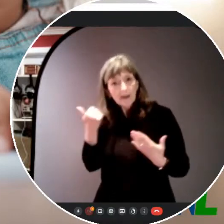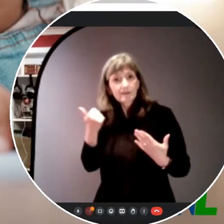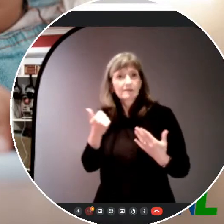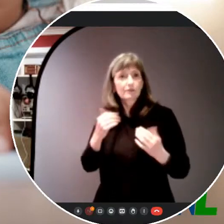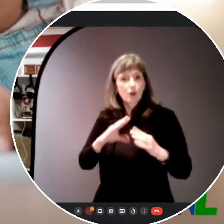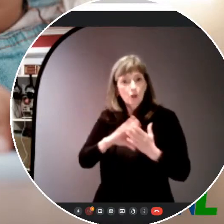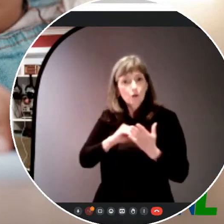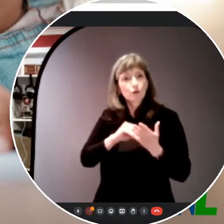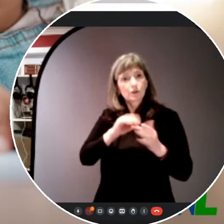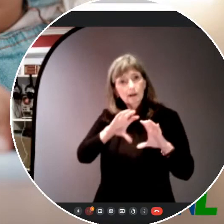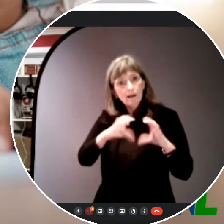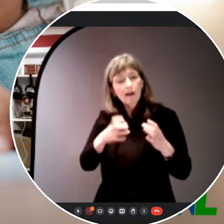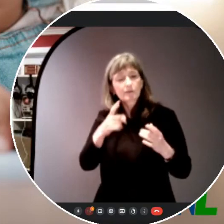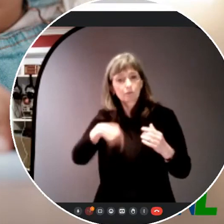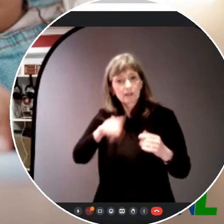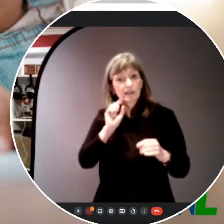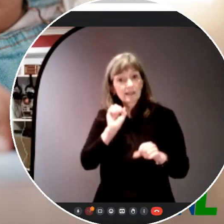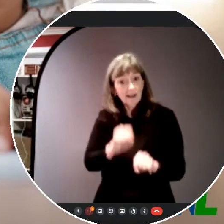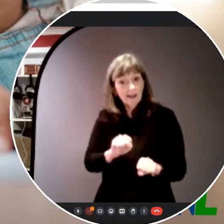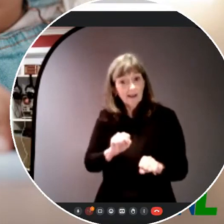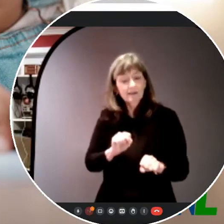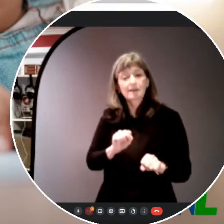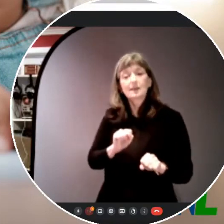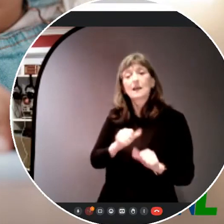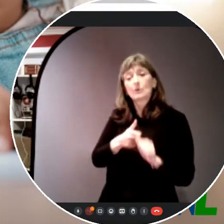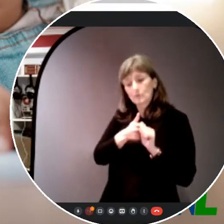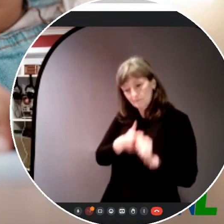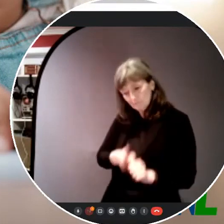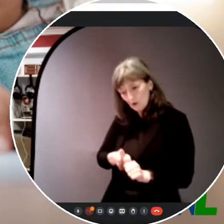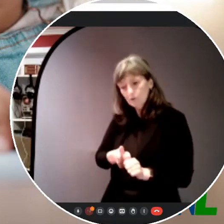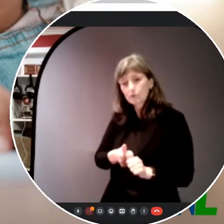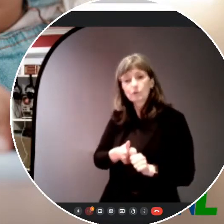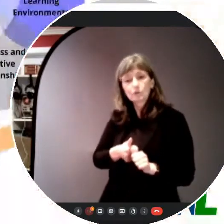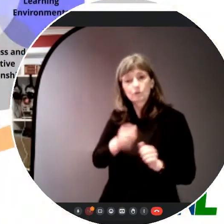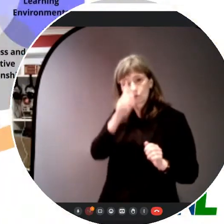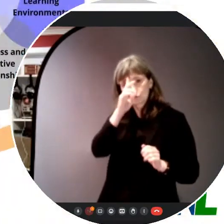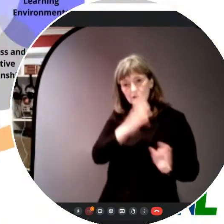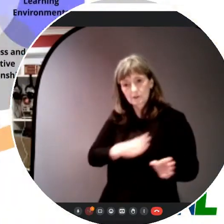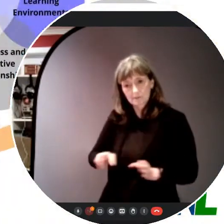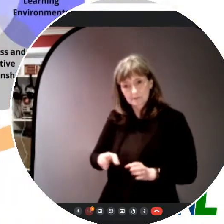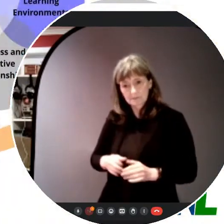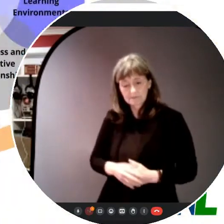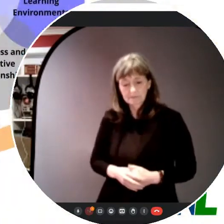our strategic plan and our initiatives that we look after.